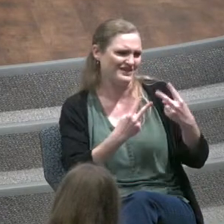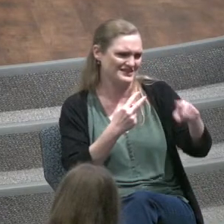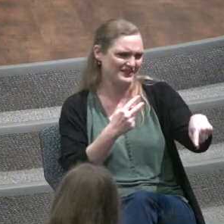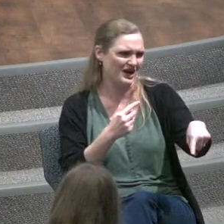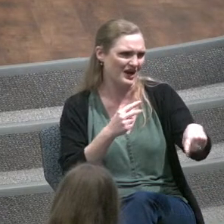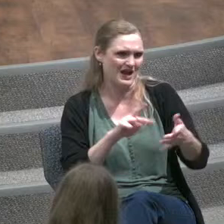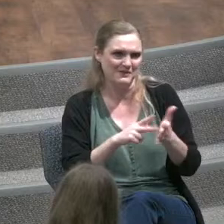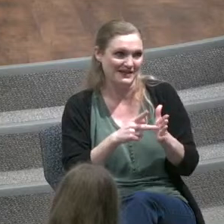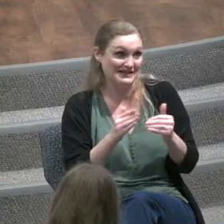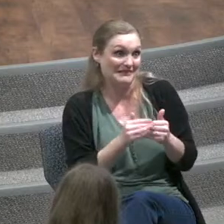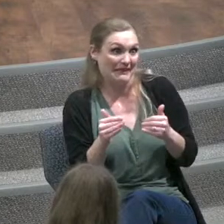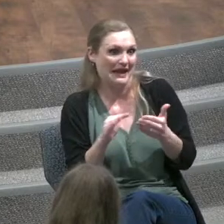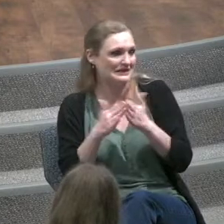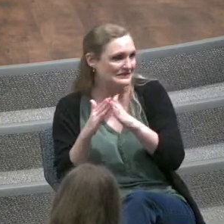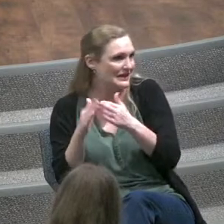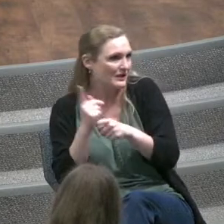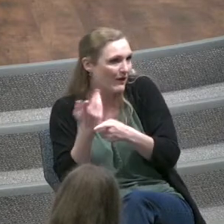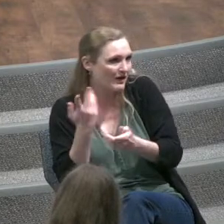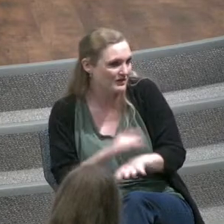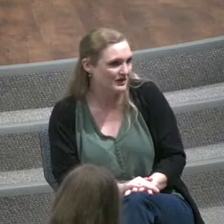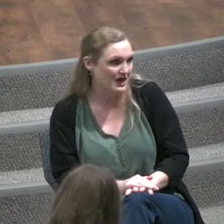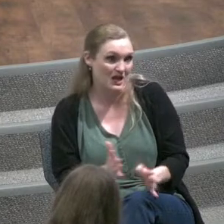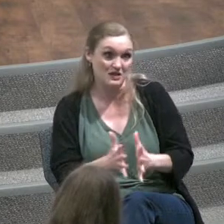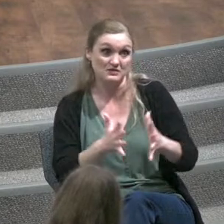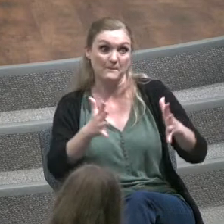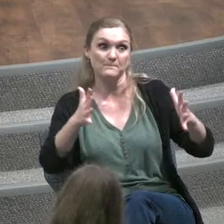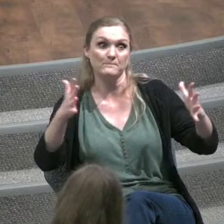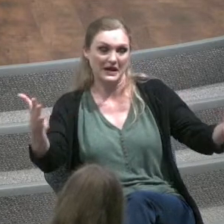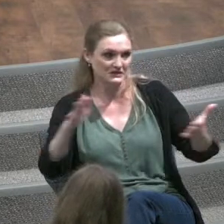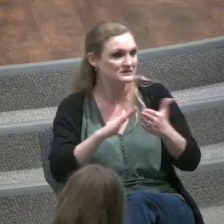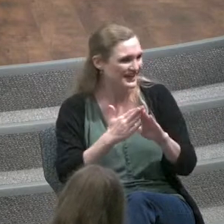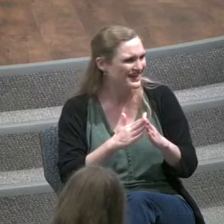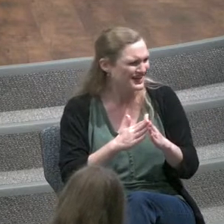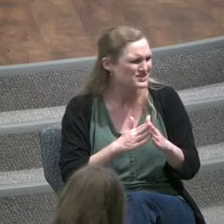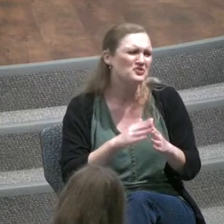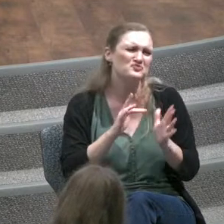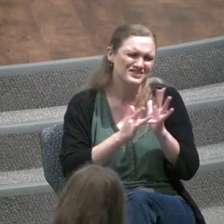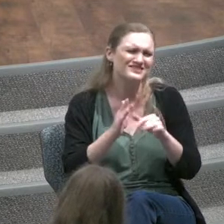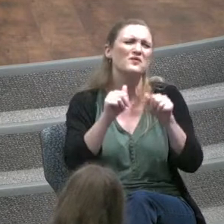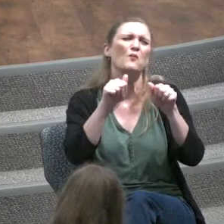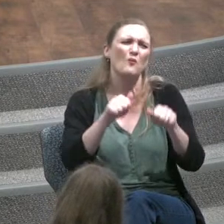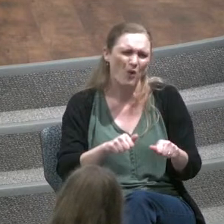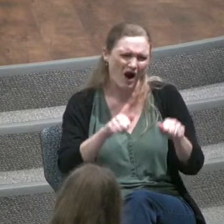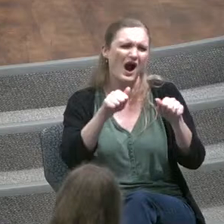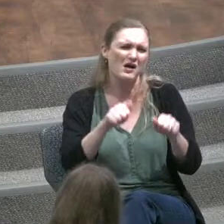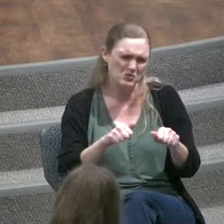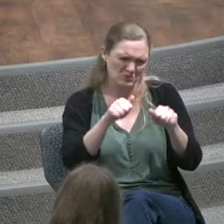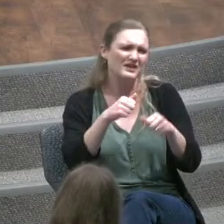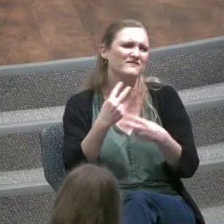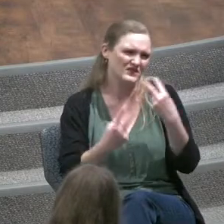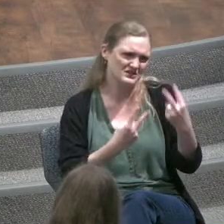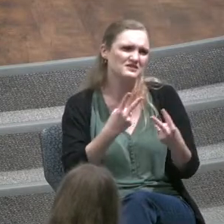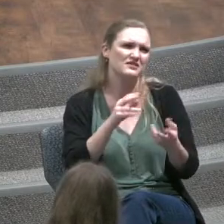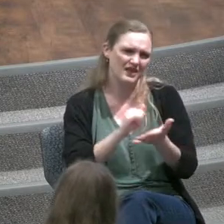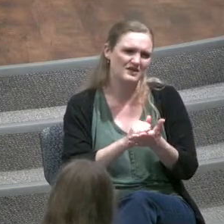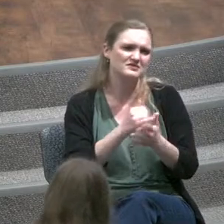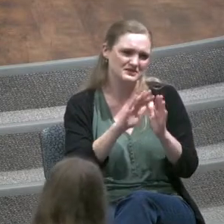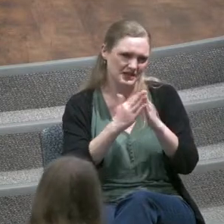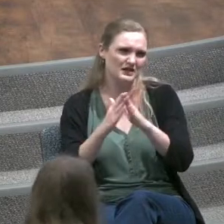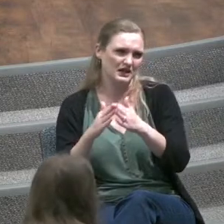mean, it's the next city over, right? And it's a massive city. Very, very significant city. So,